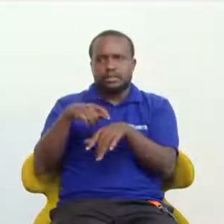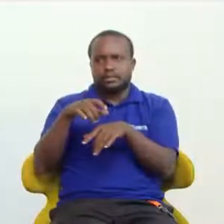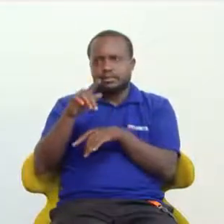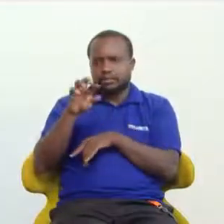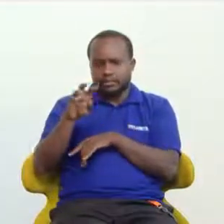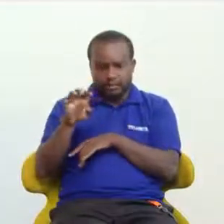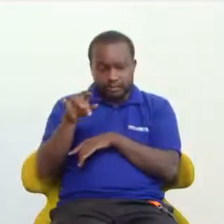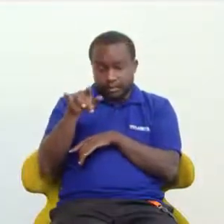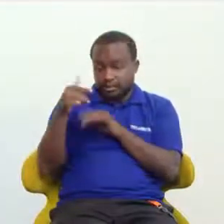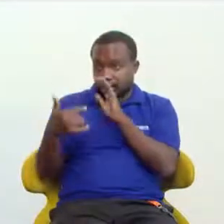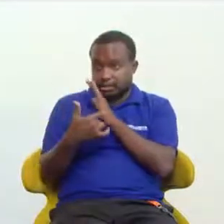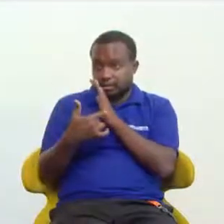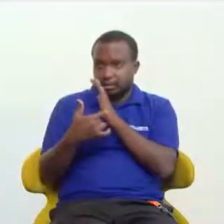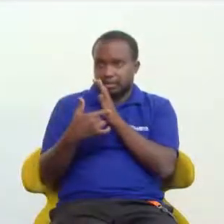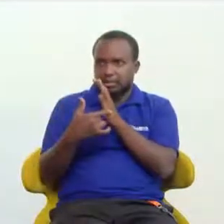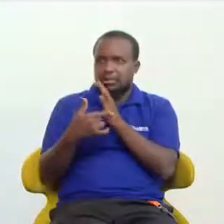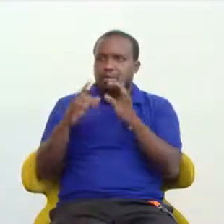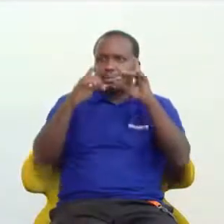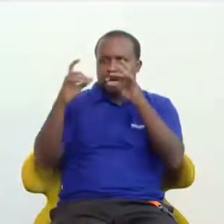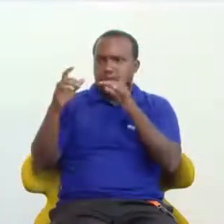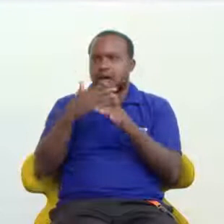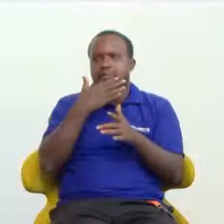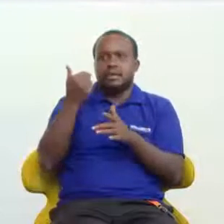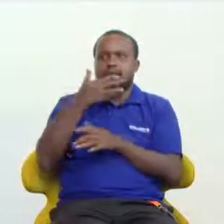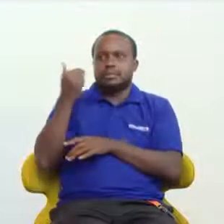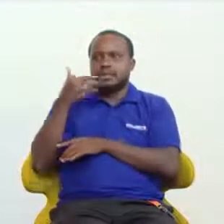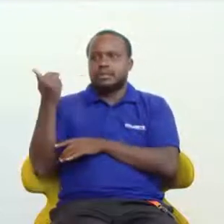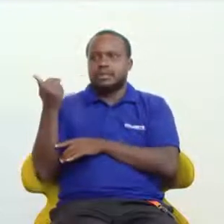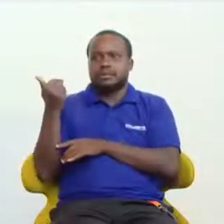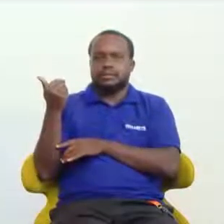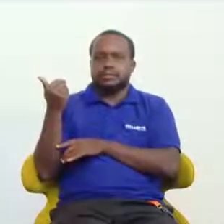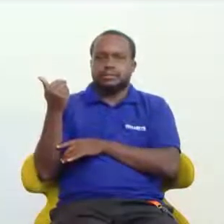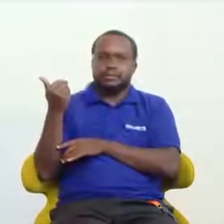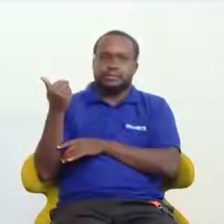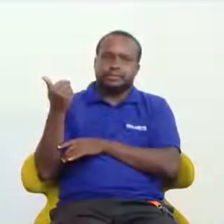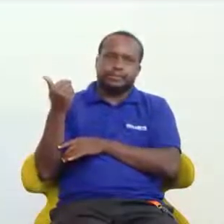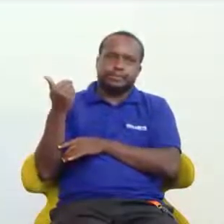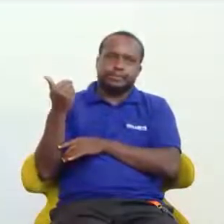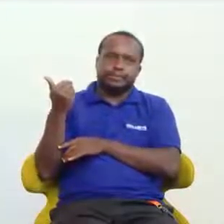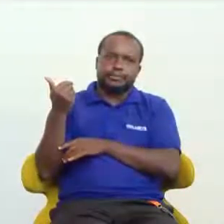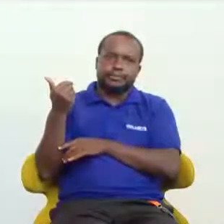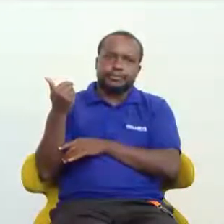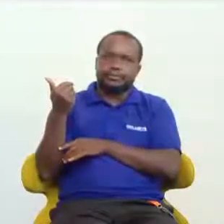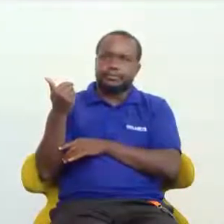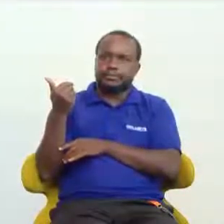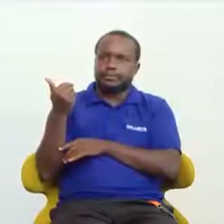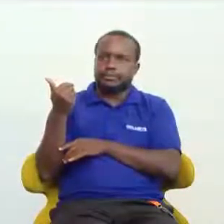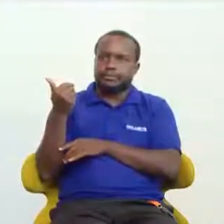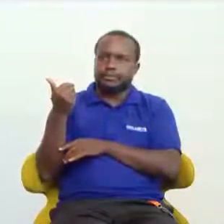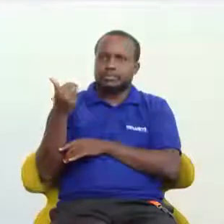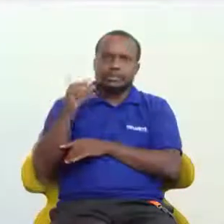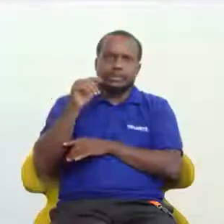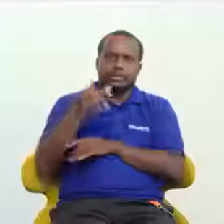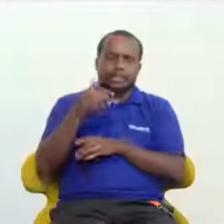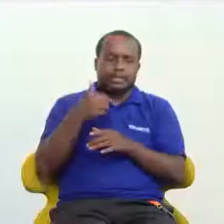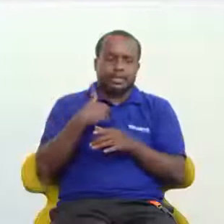this technology, we've been able to create much, much better photographs for people with darker skin tones. Specifically, this allows